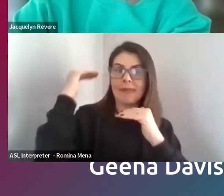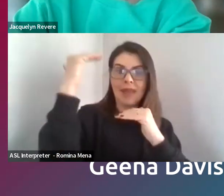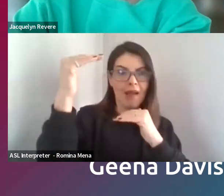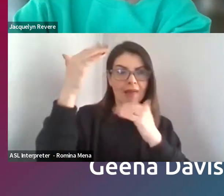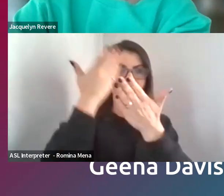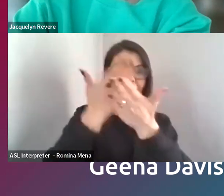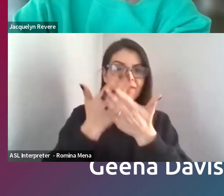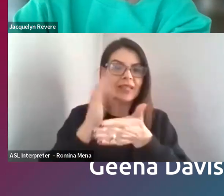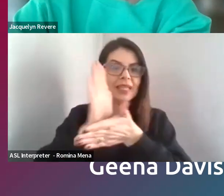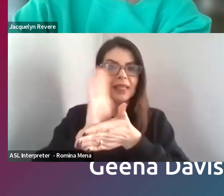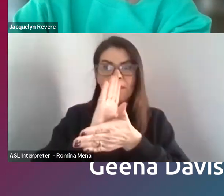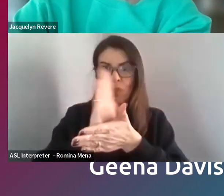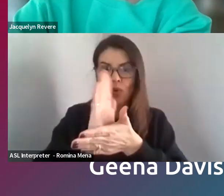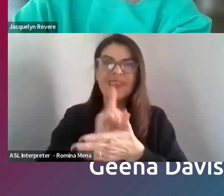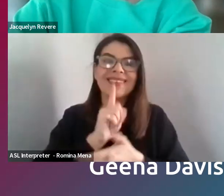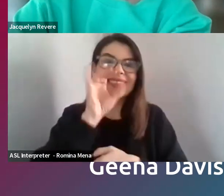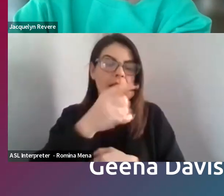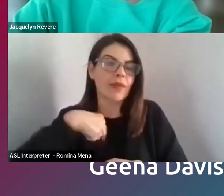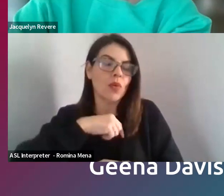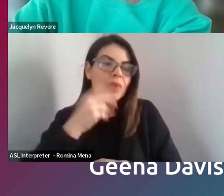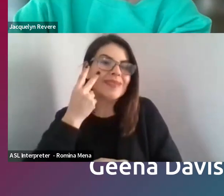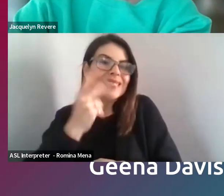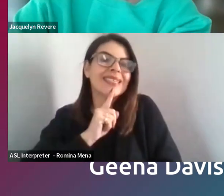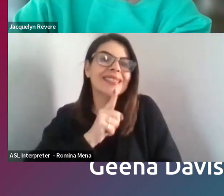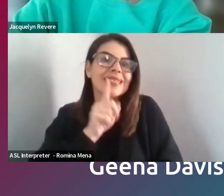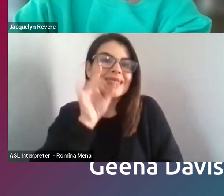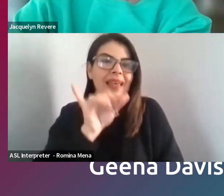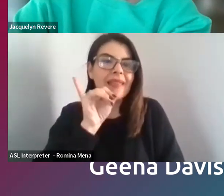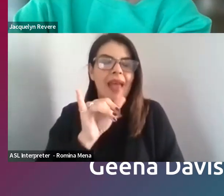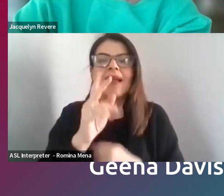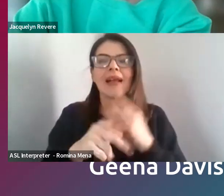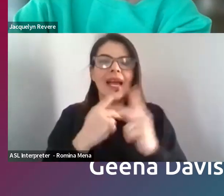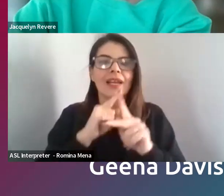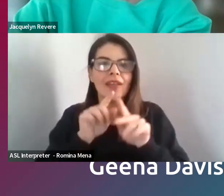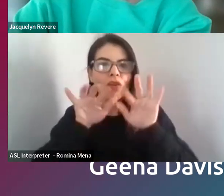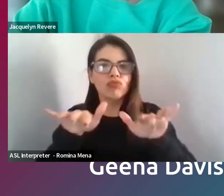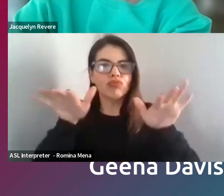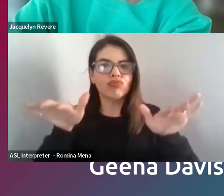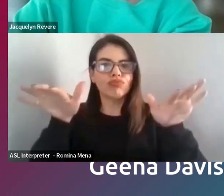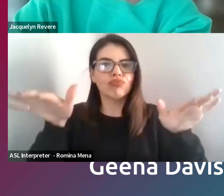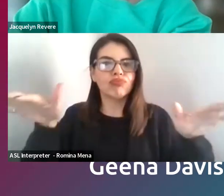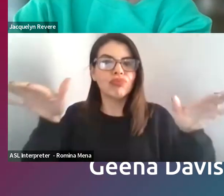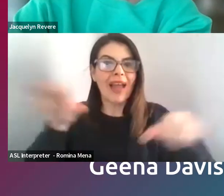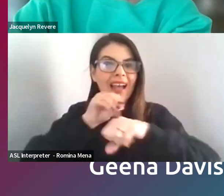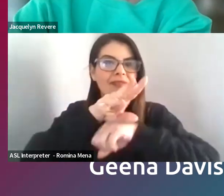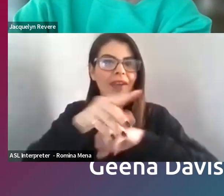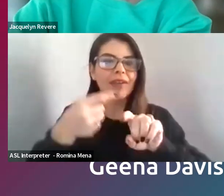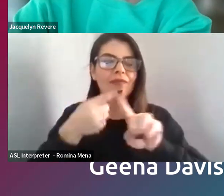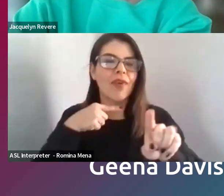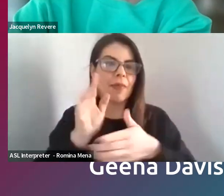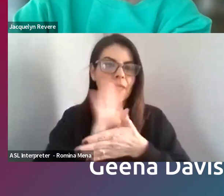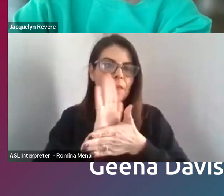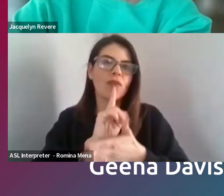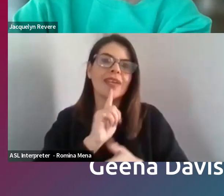that the film was what it was, what we've seen as kind of the ripple effect from the film is there are things